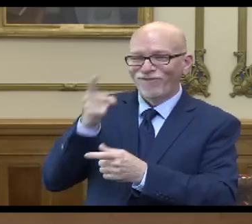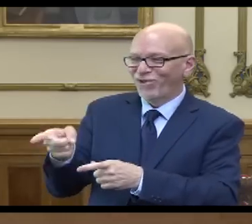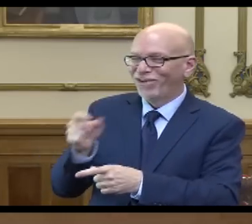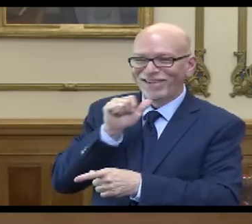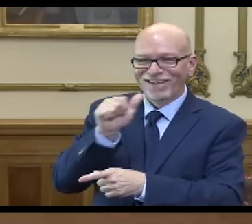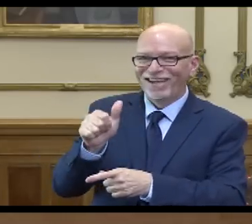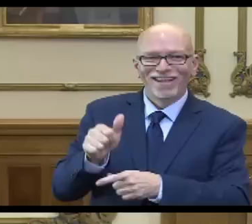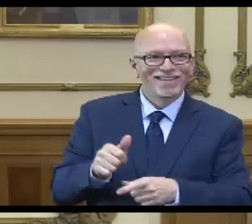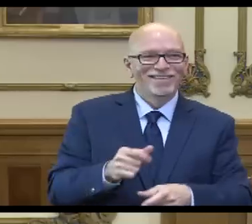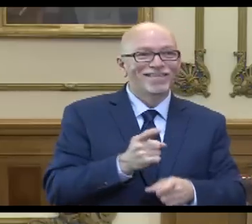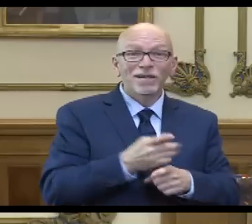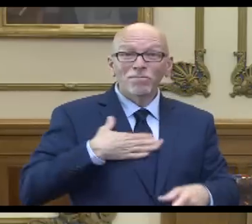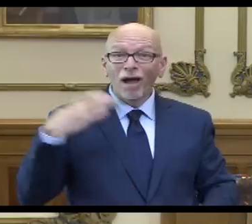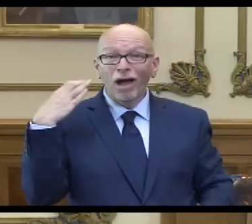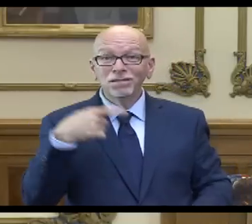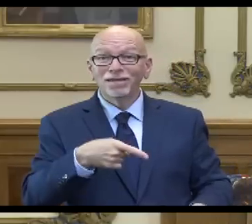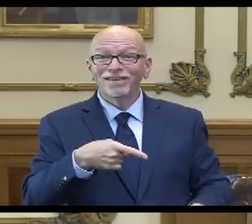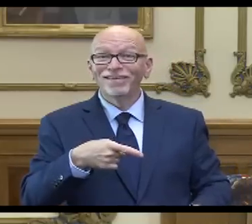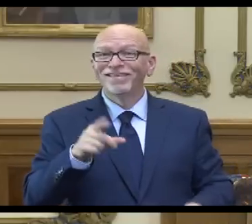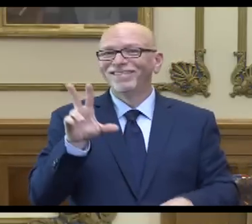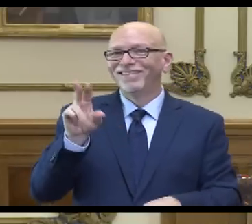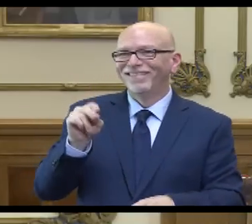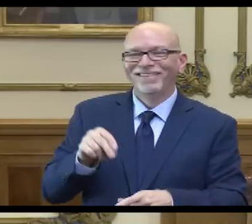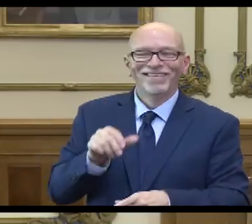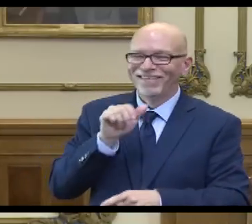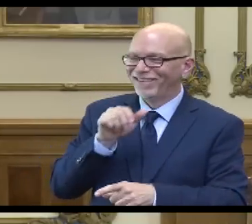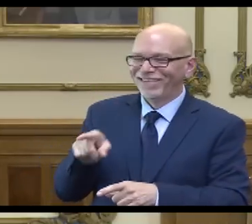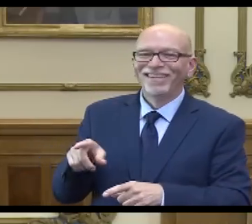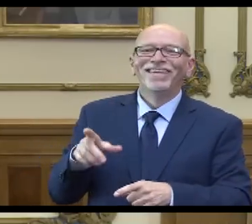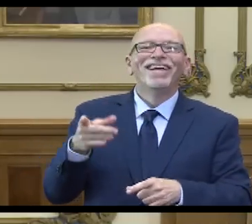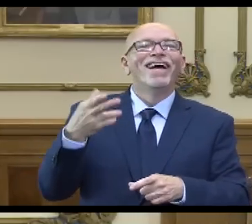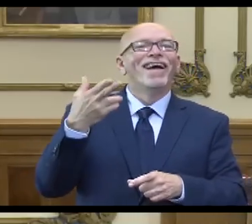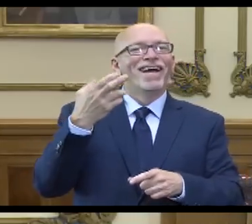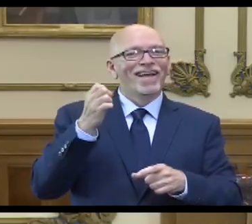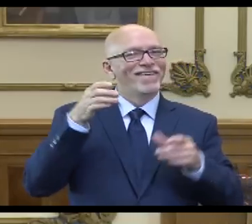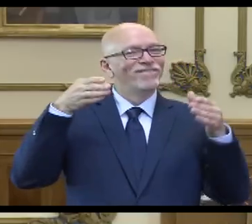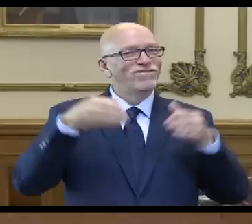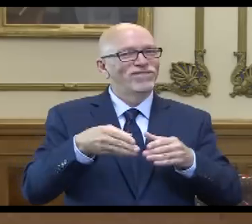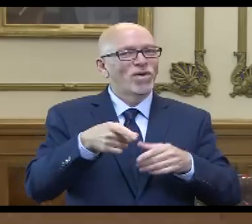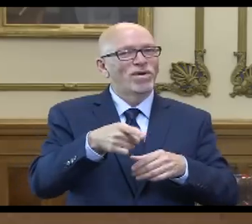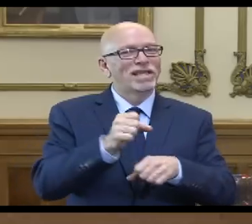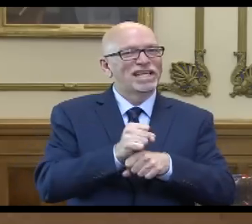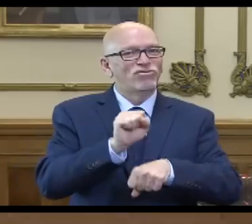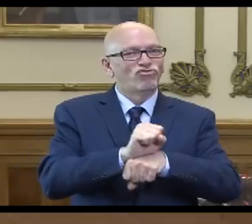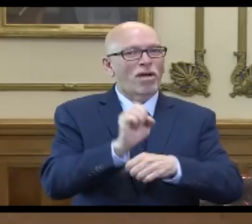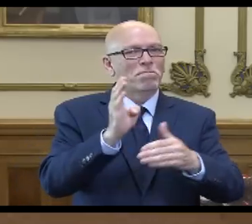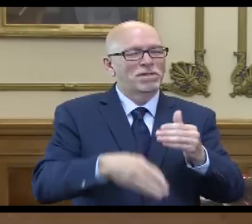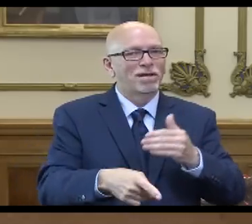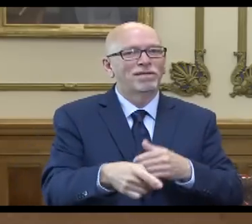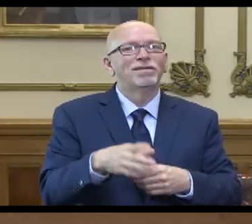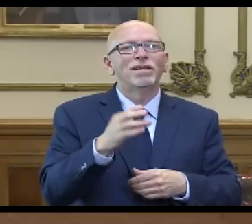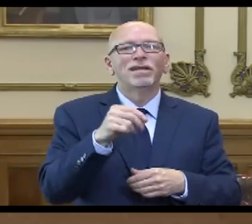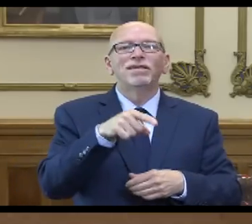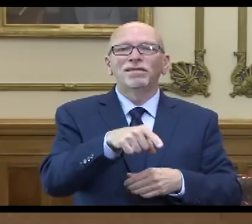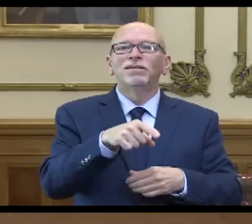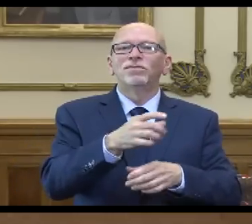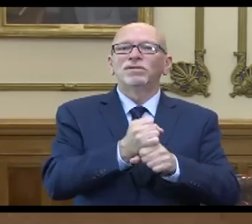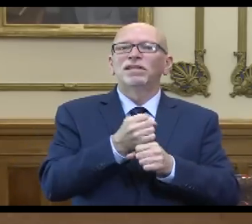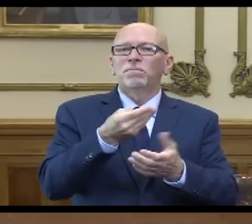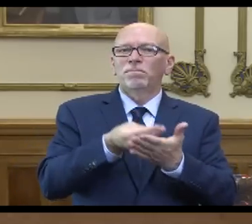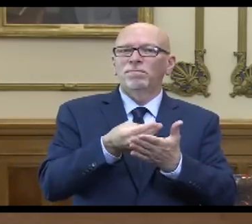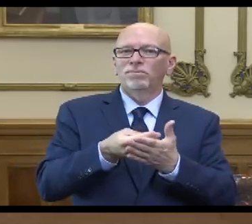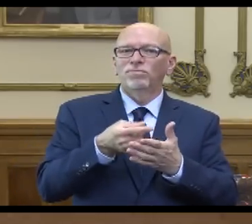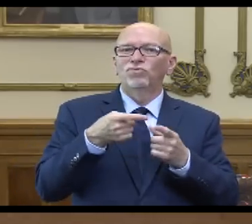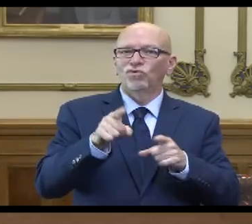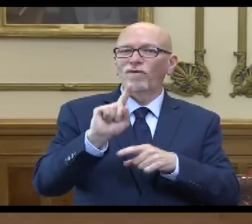to you. Cousin Holcomb. Like you, he is focused on getting the job done. And they received funding